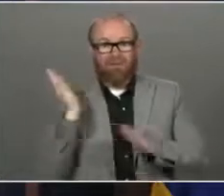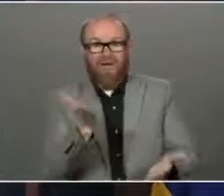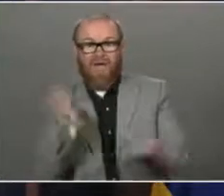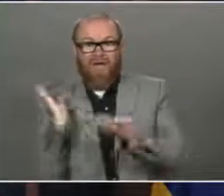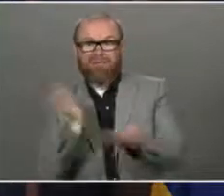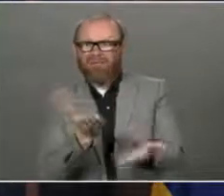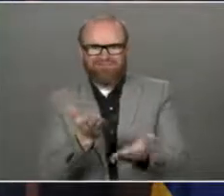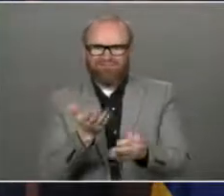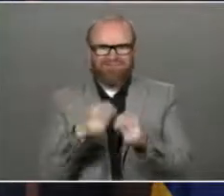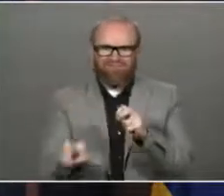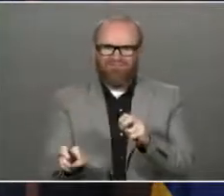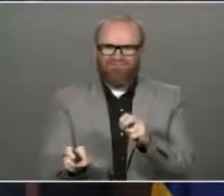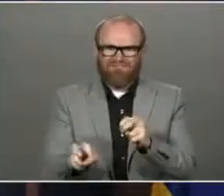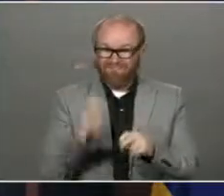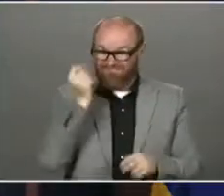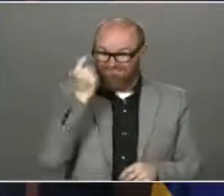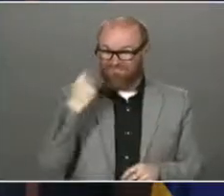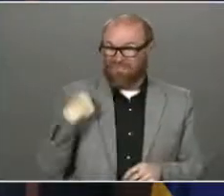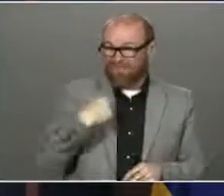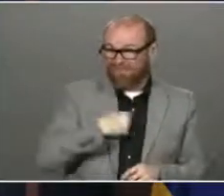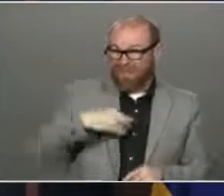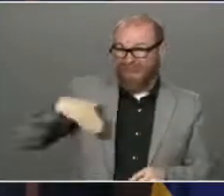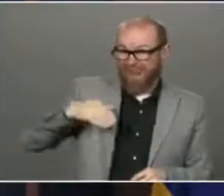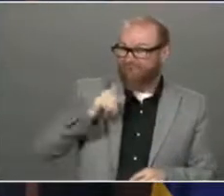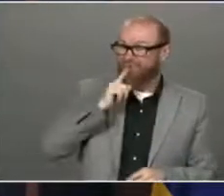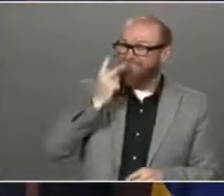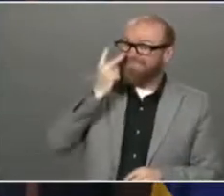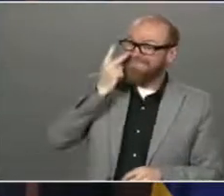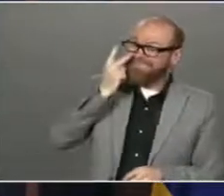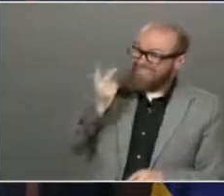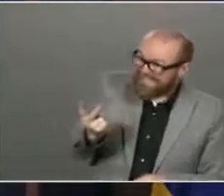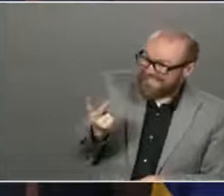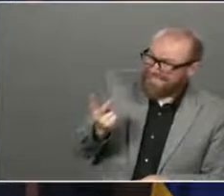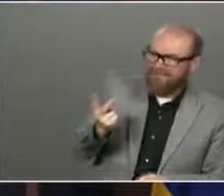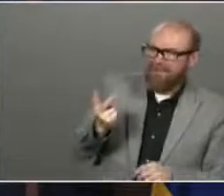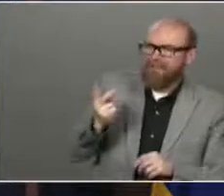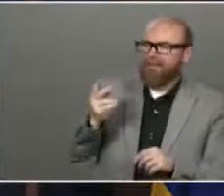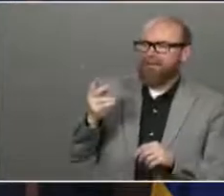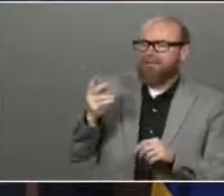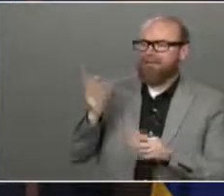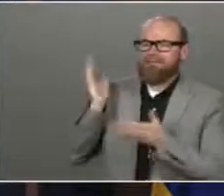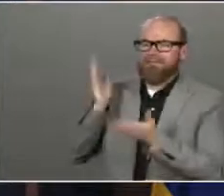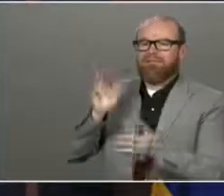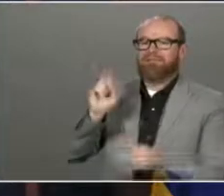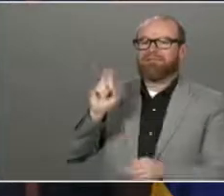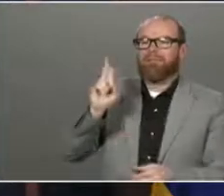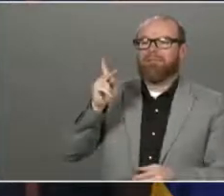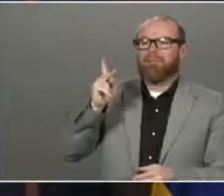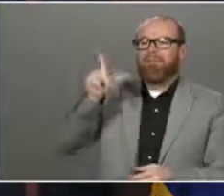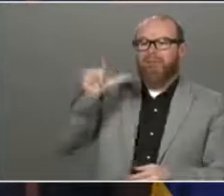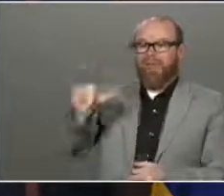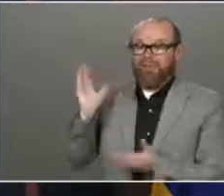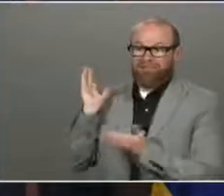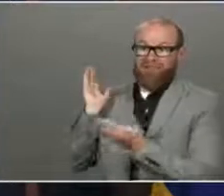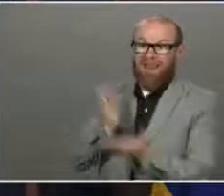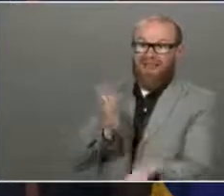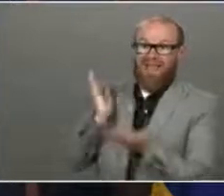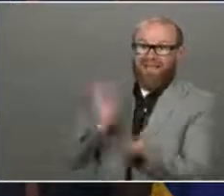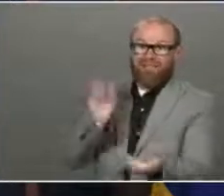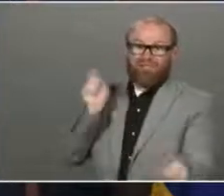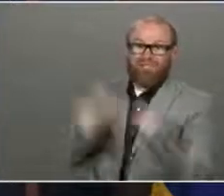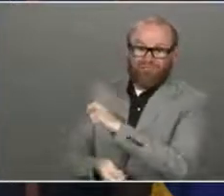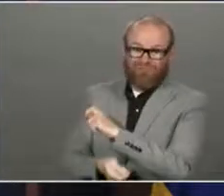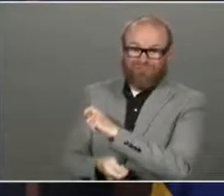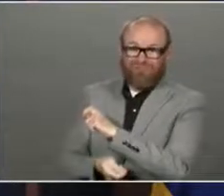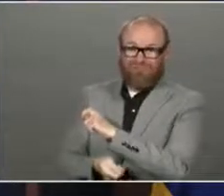we haven't even started to see the supply chain inflation that is going to come because of the